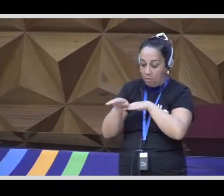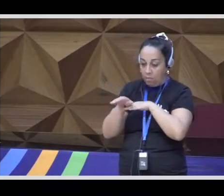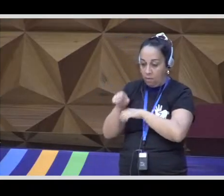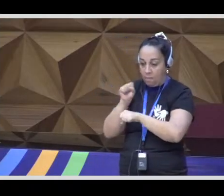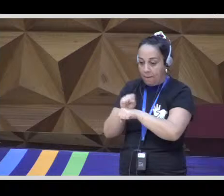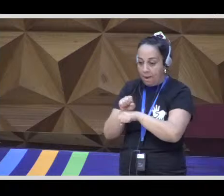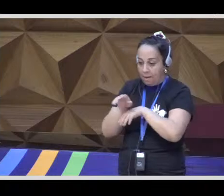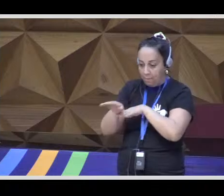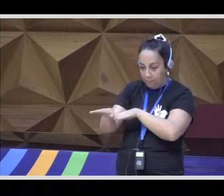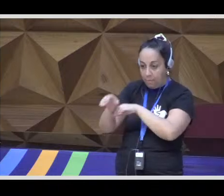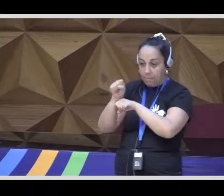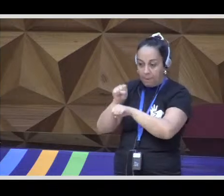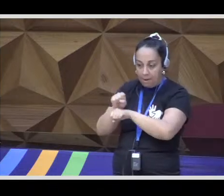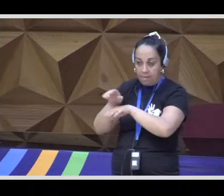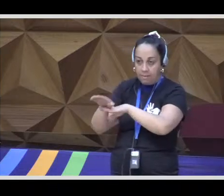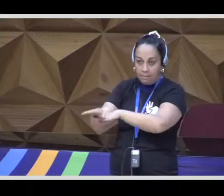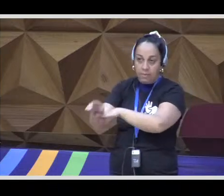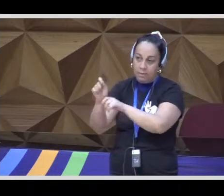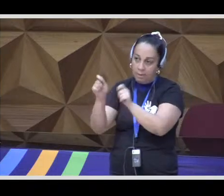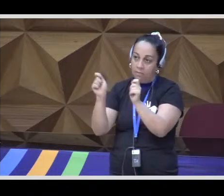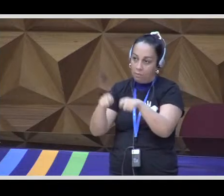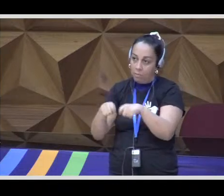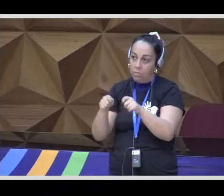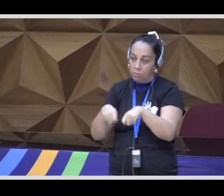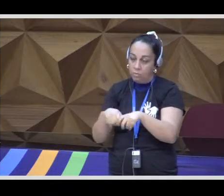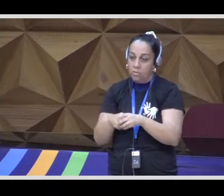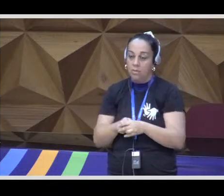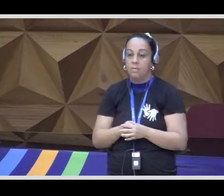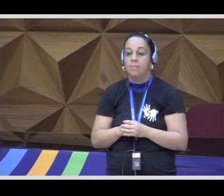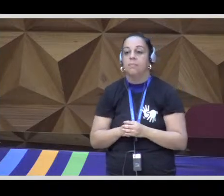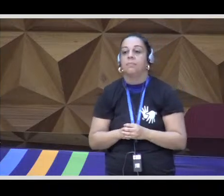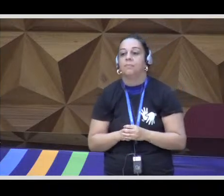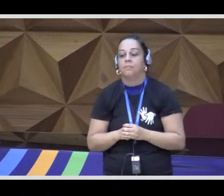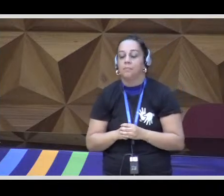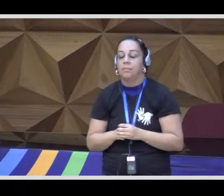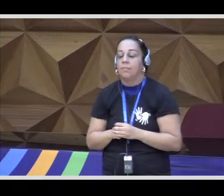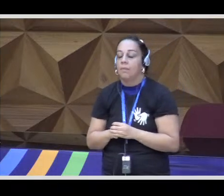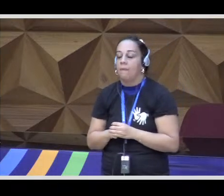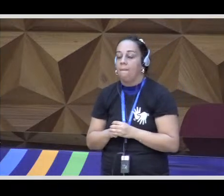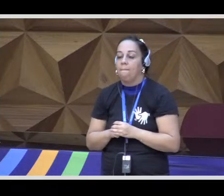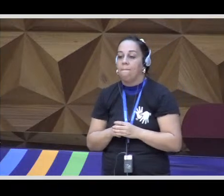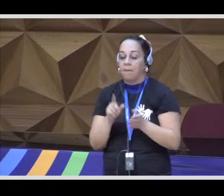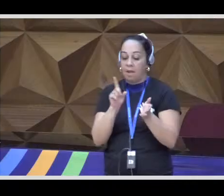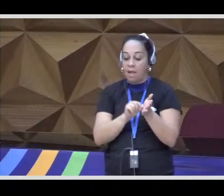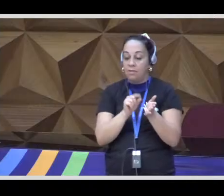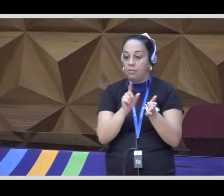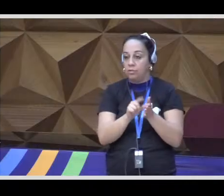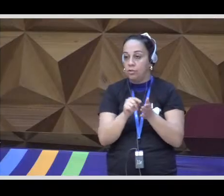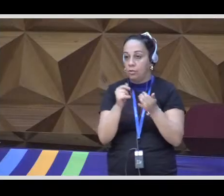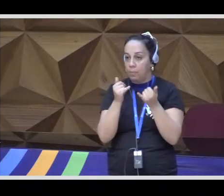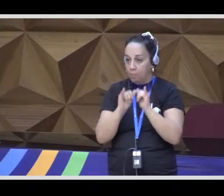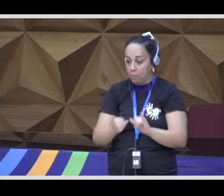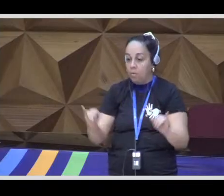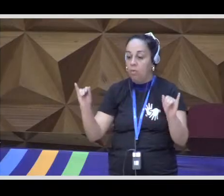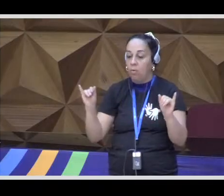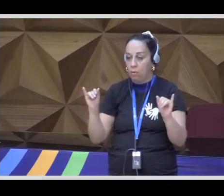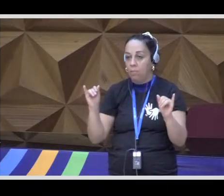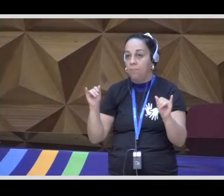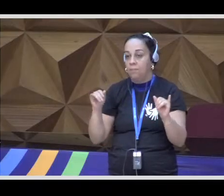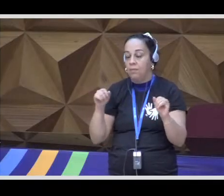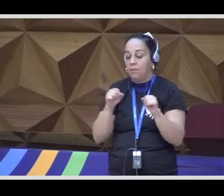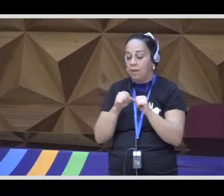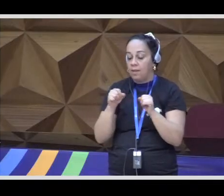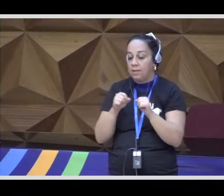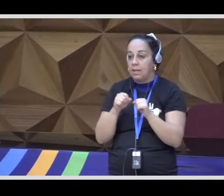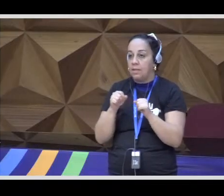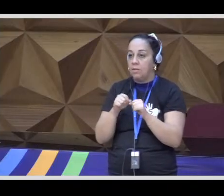successful. We just published a paper on that. So combining the neural stimulation with the visual cues, maybe then we could help you